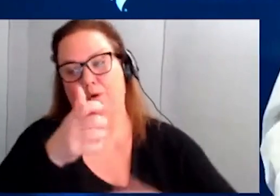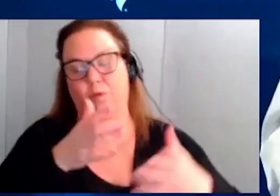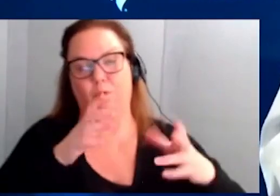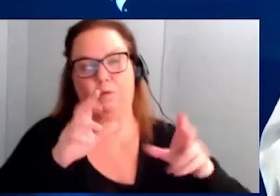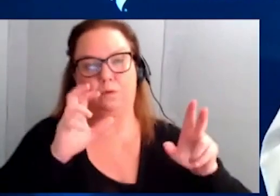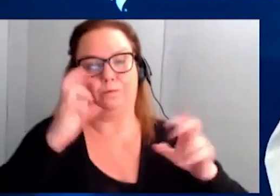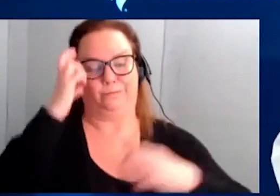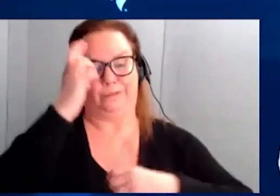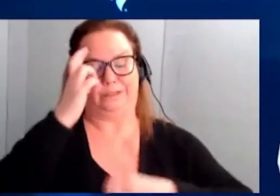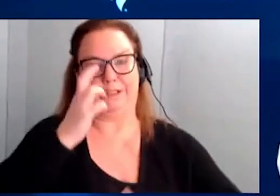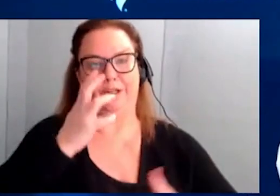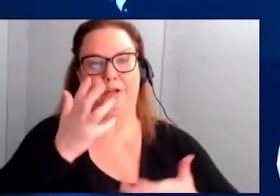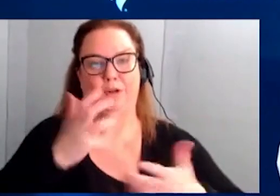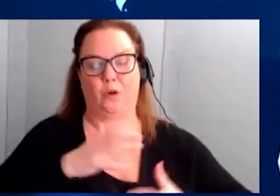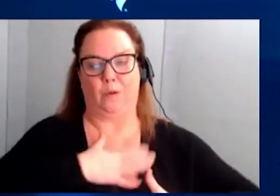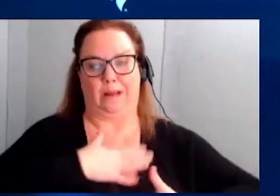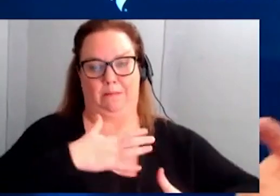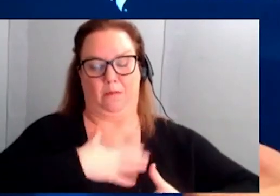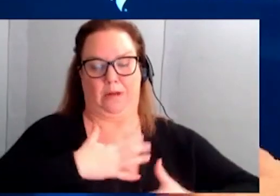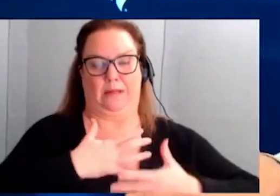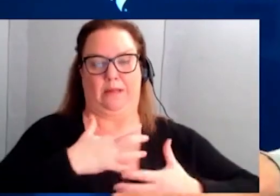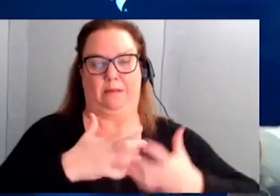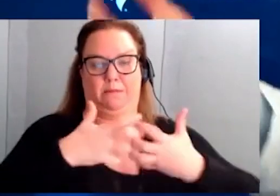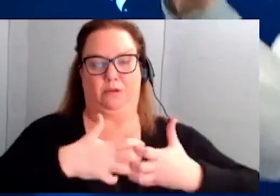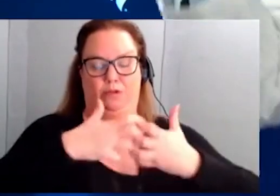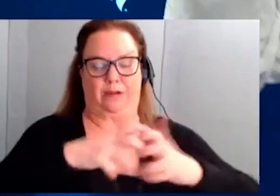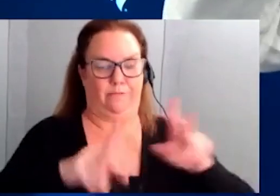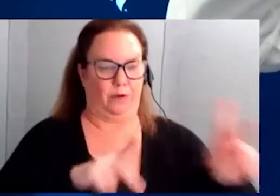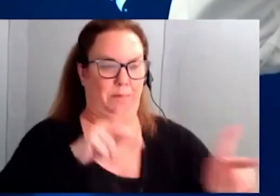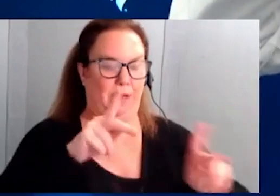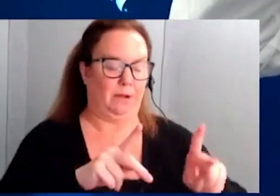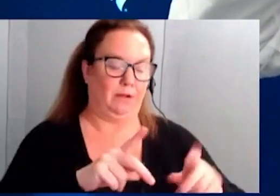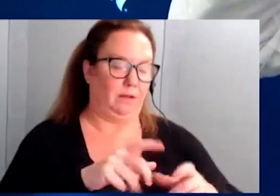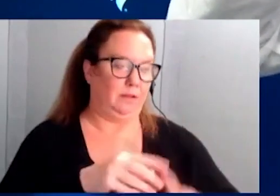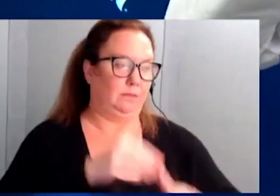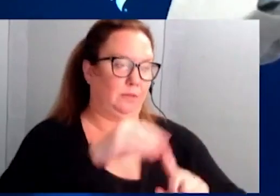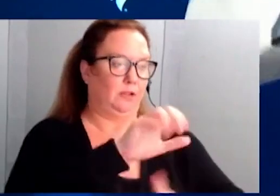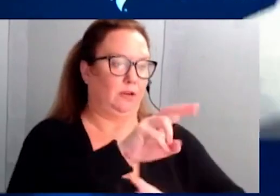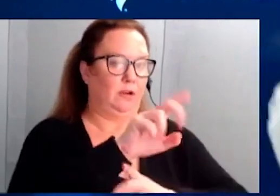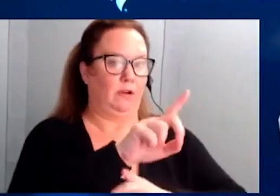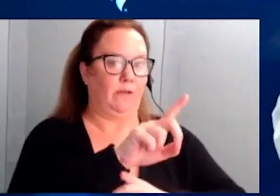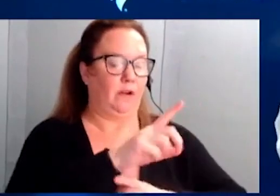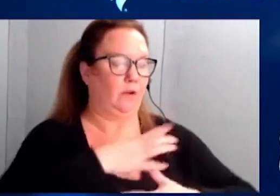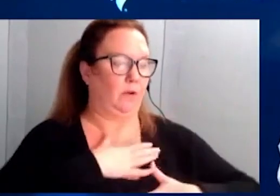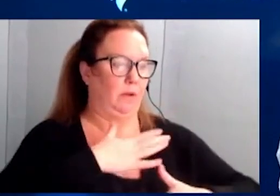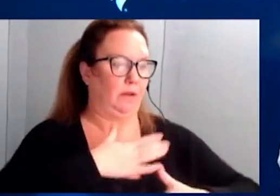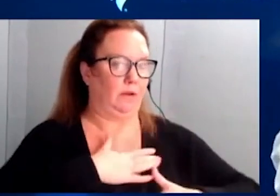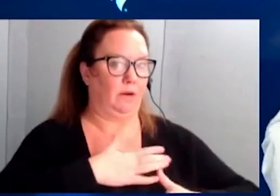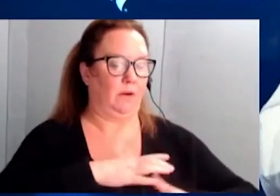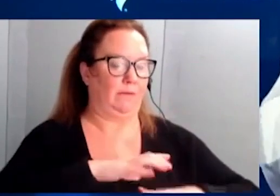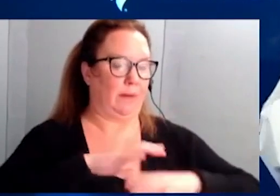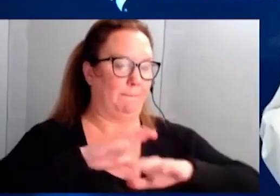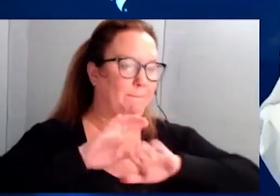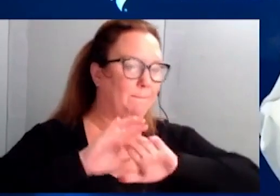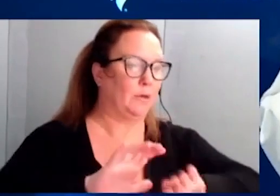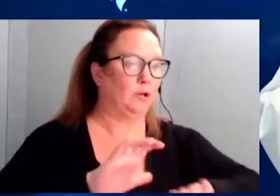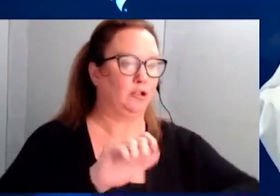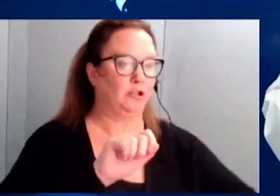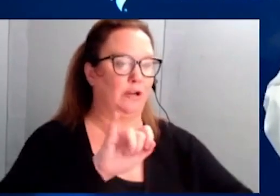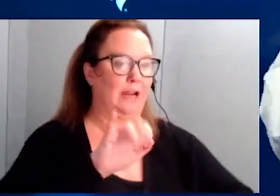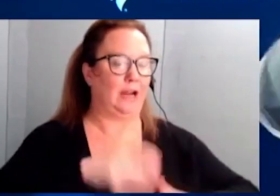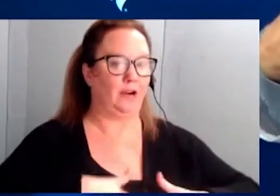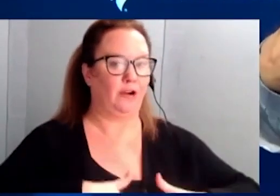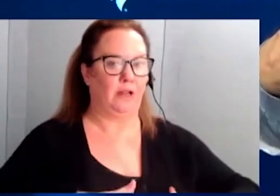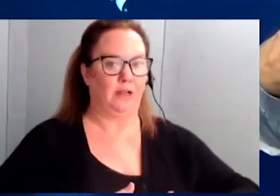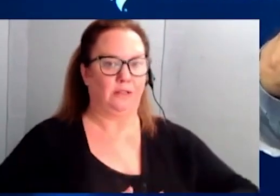on in the COVID crisis, was that we know that when you go on a ventilator, we have to push air into your lungs. Normally, when you take a breath